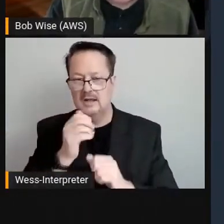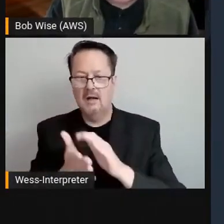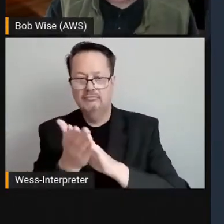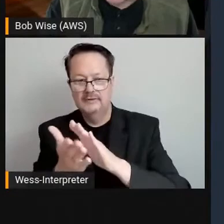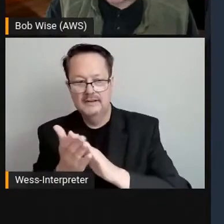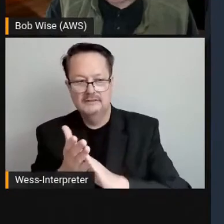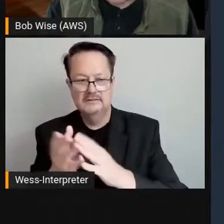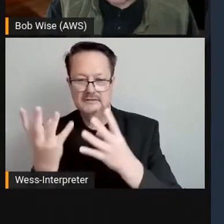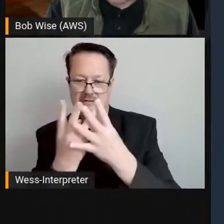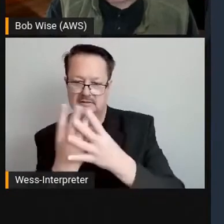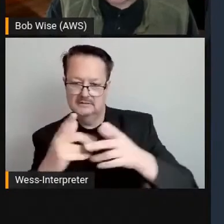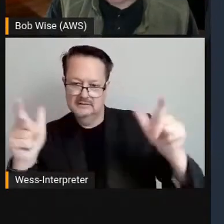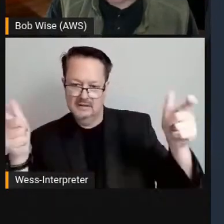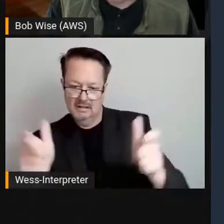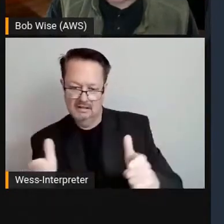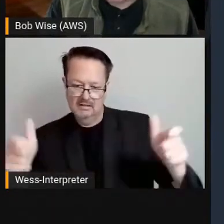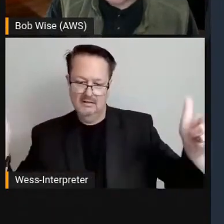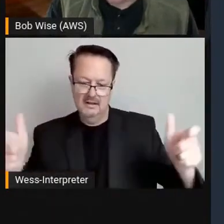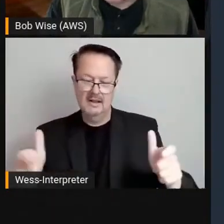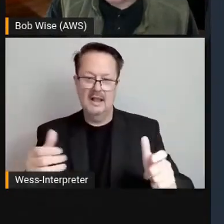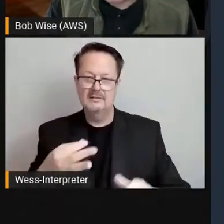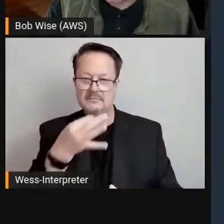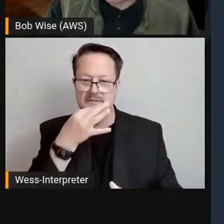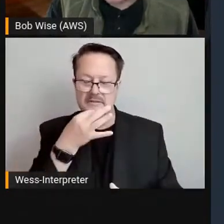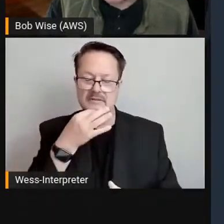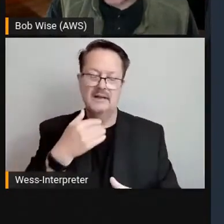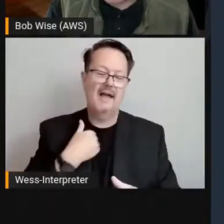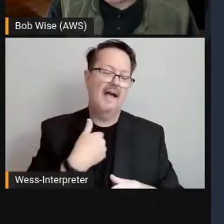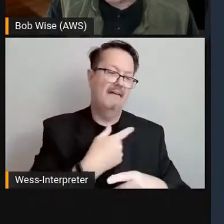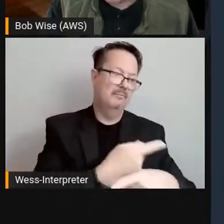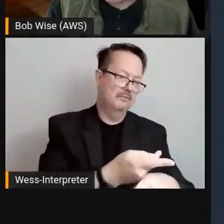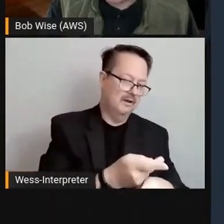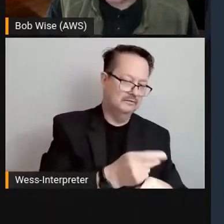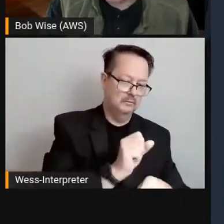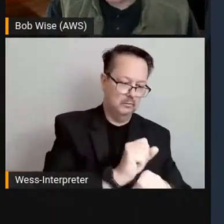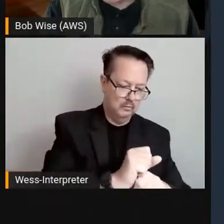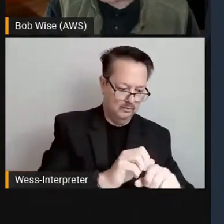expertise. We have customers with production workloads in a variety of